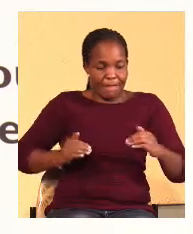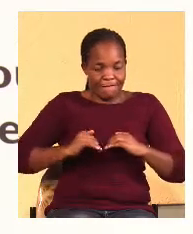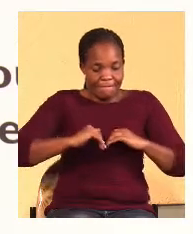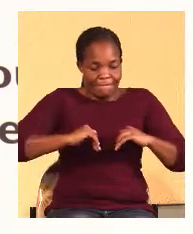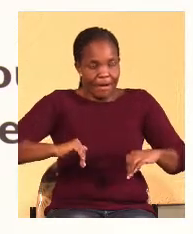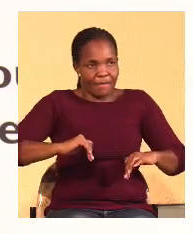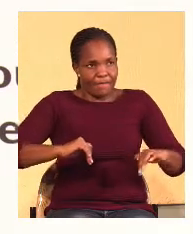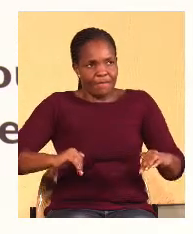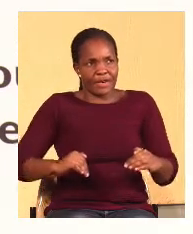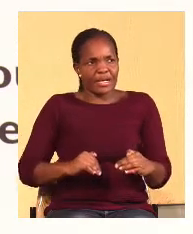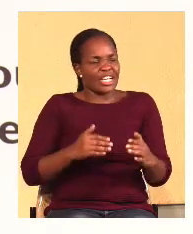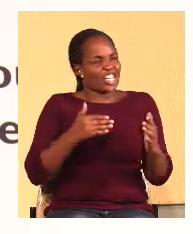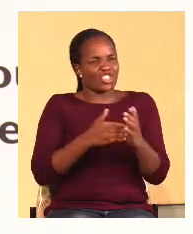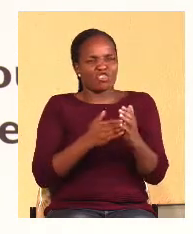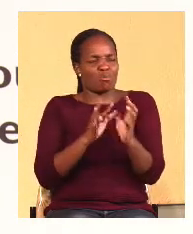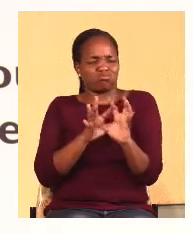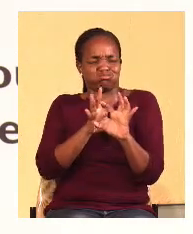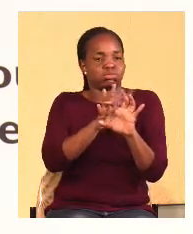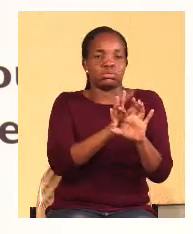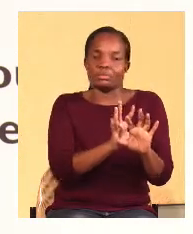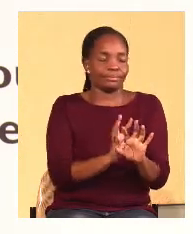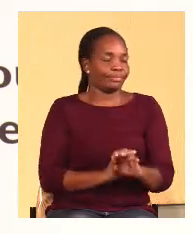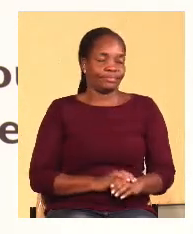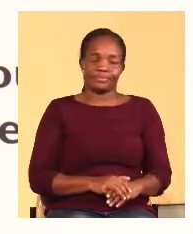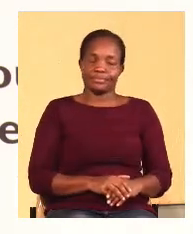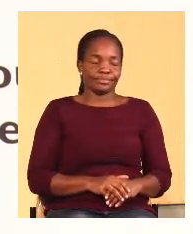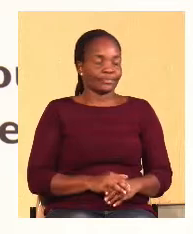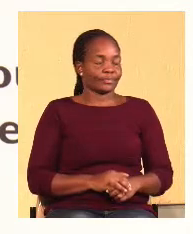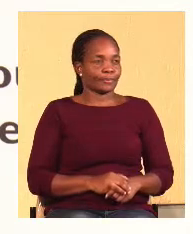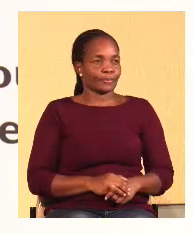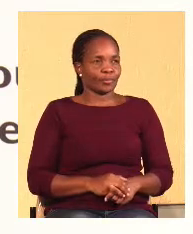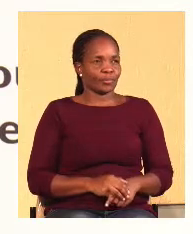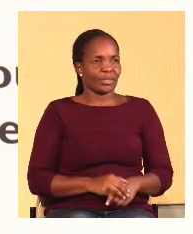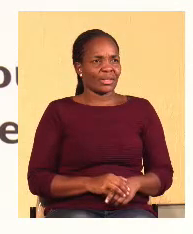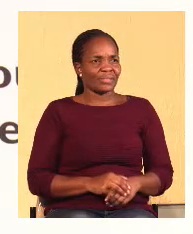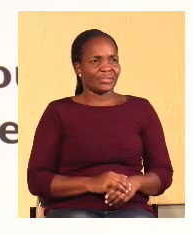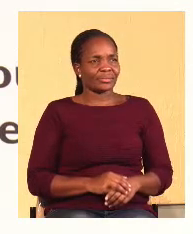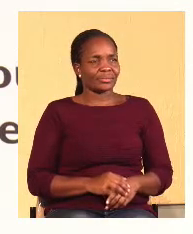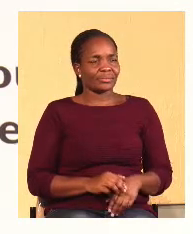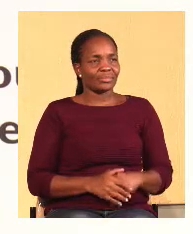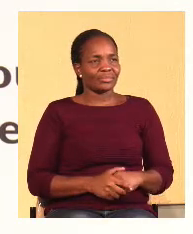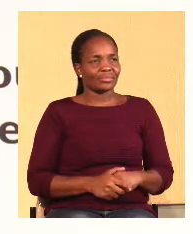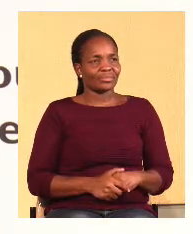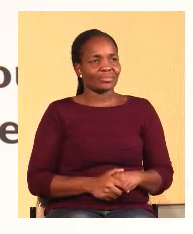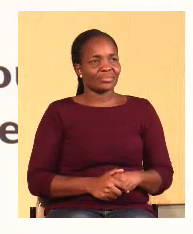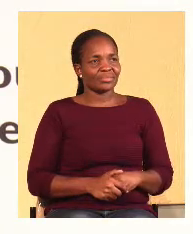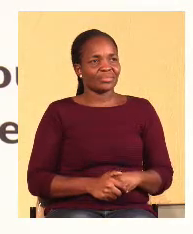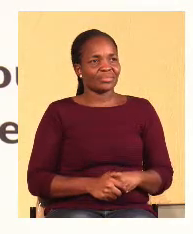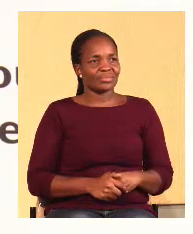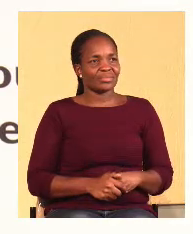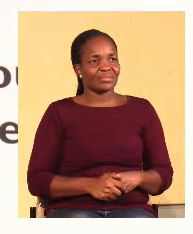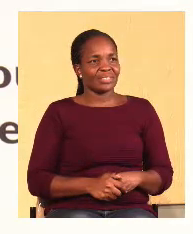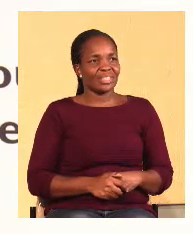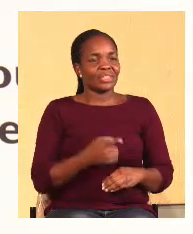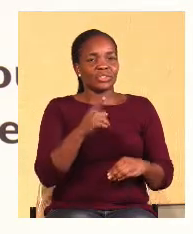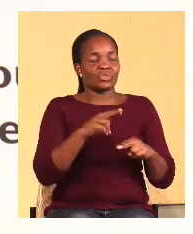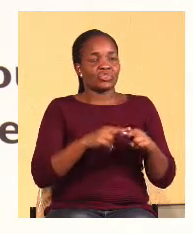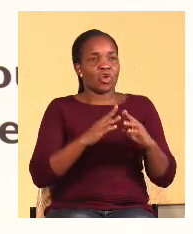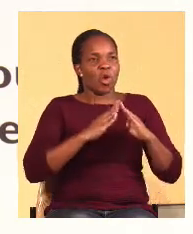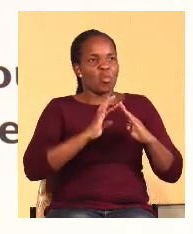avoid crowded places. It's extremely, extremely important. People must not use the benefit of the privacy of their homes